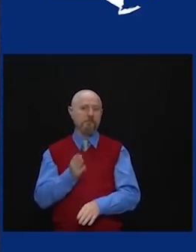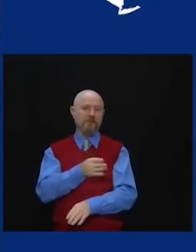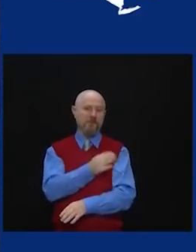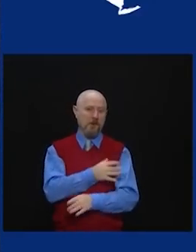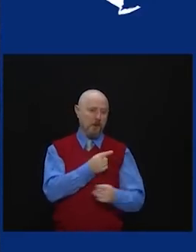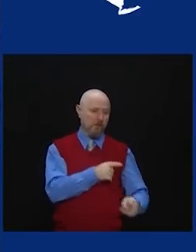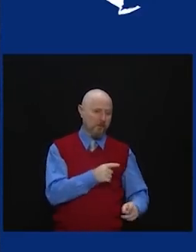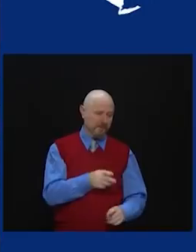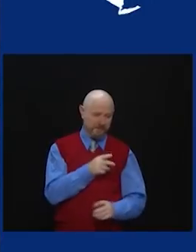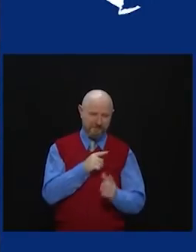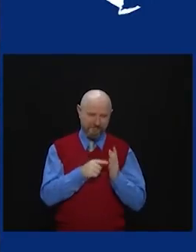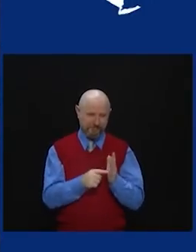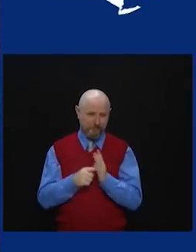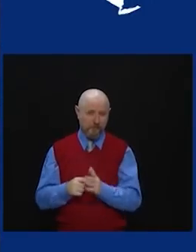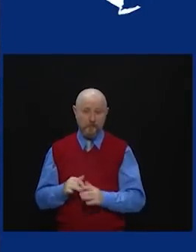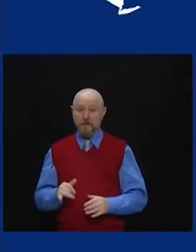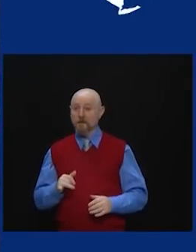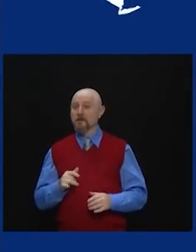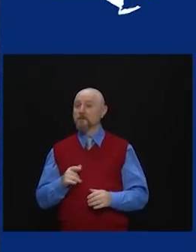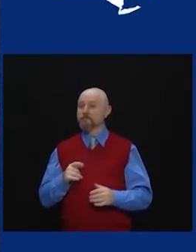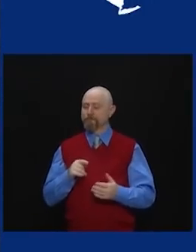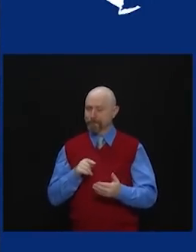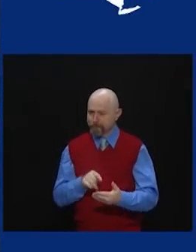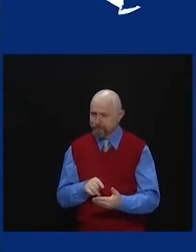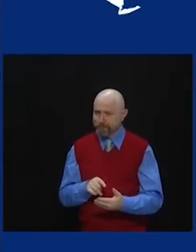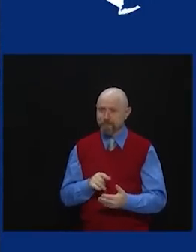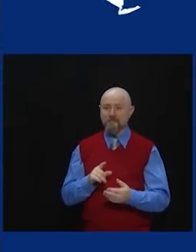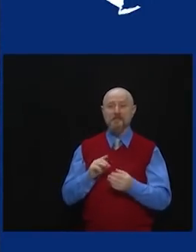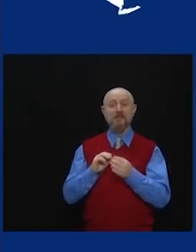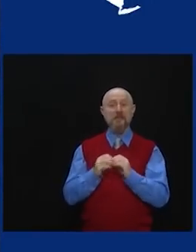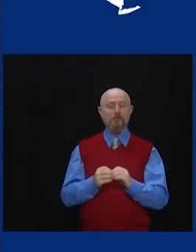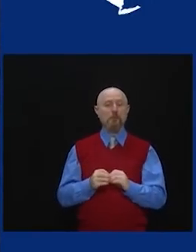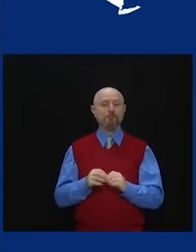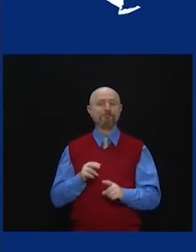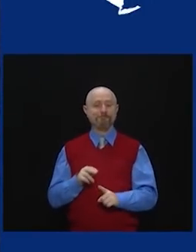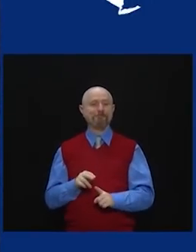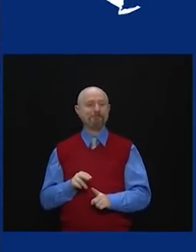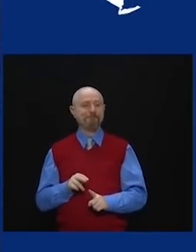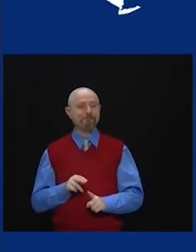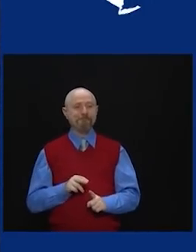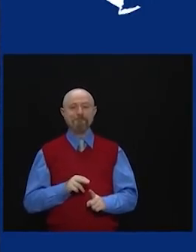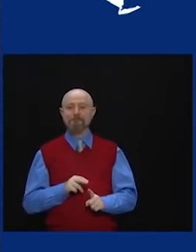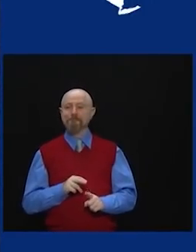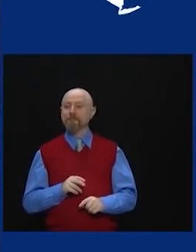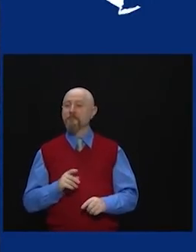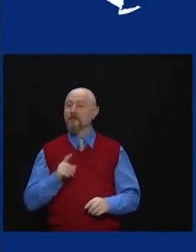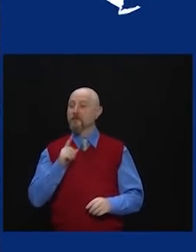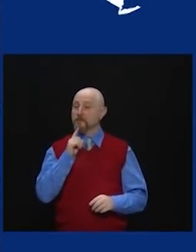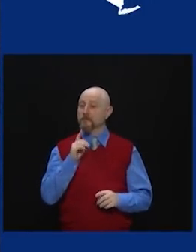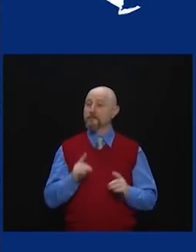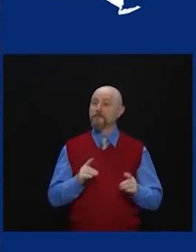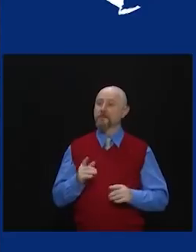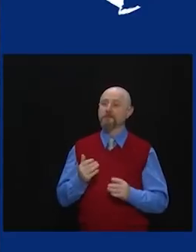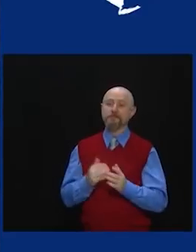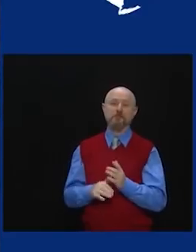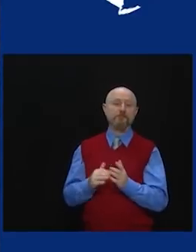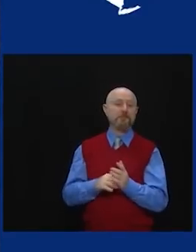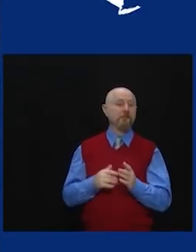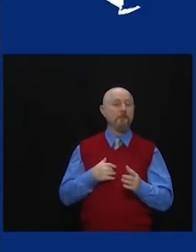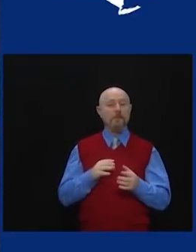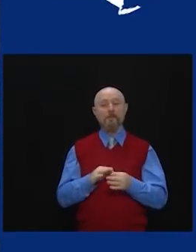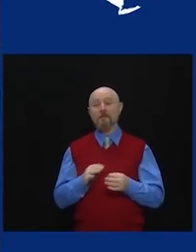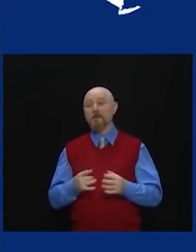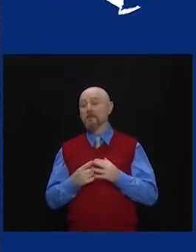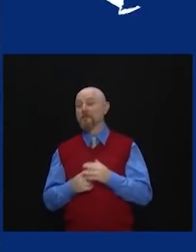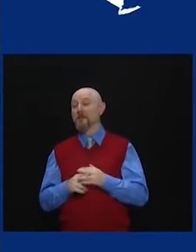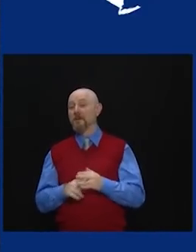before us is simply the numbers. As everyone has been repeating, as we pointed out at the beginning of the Omicron